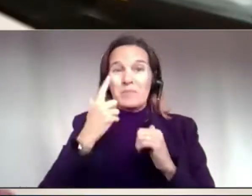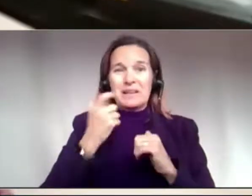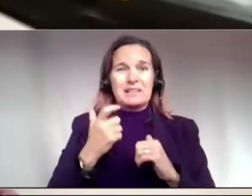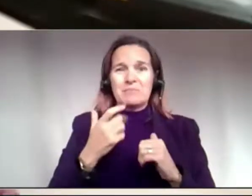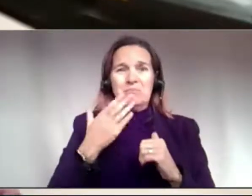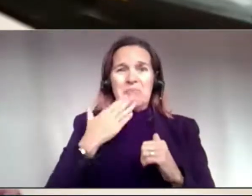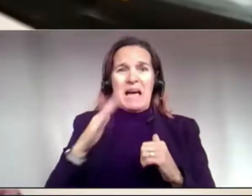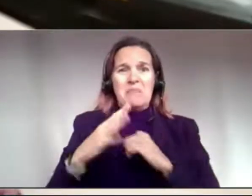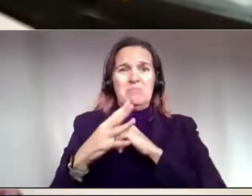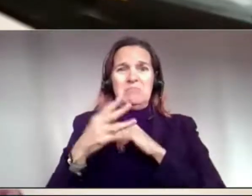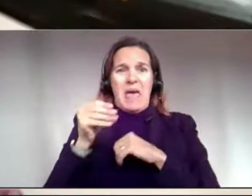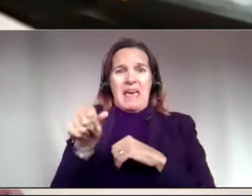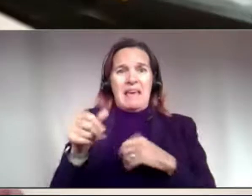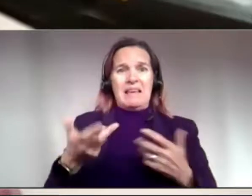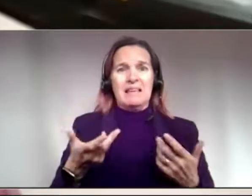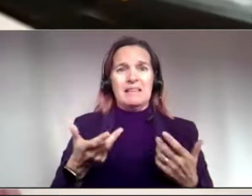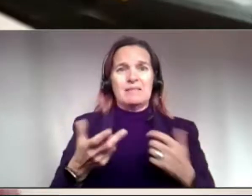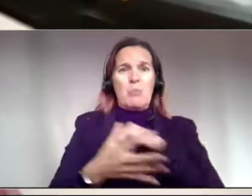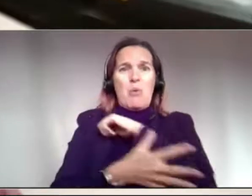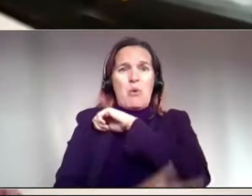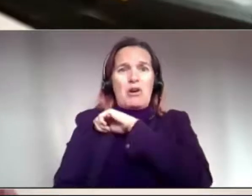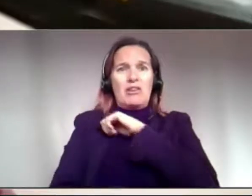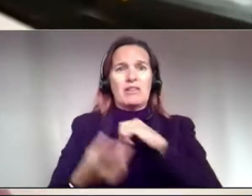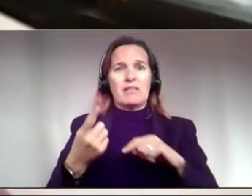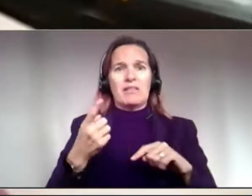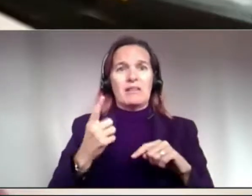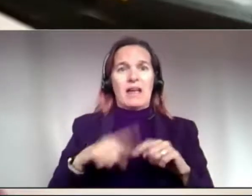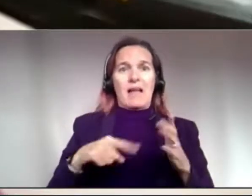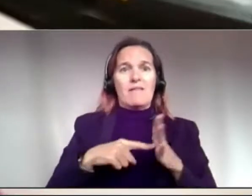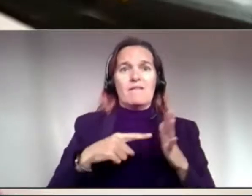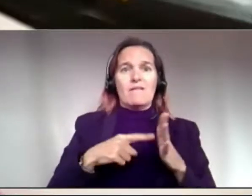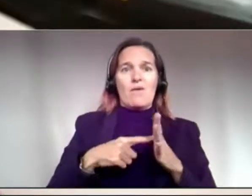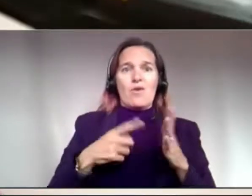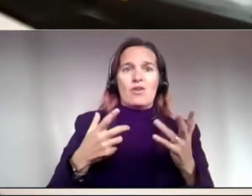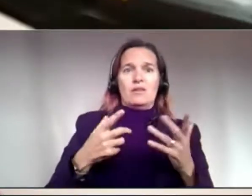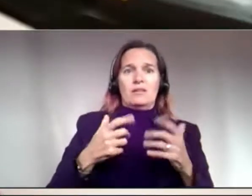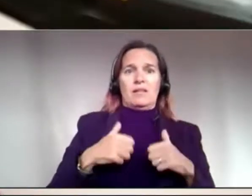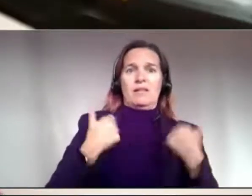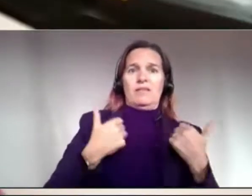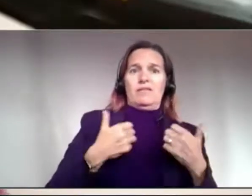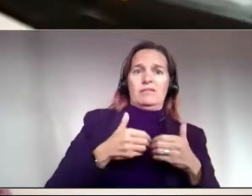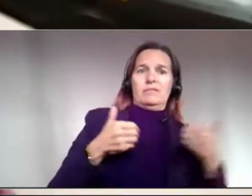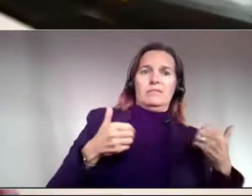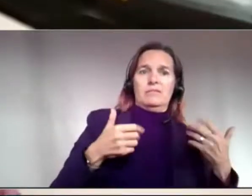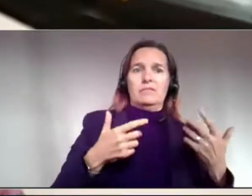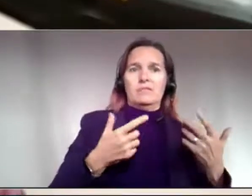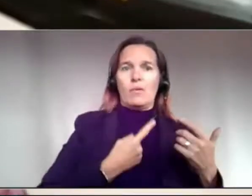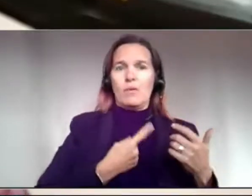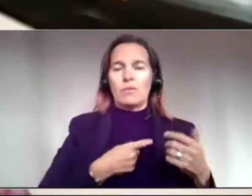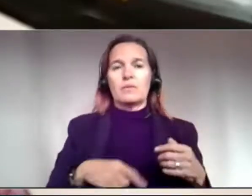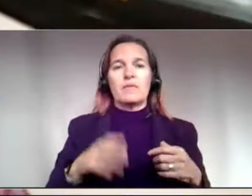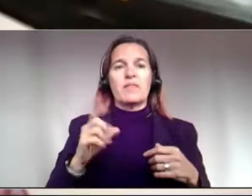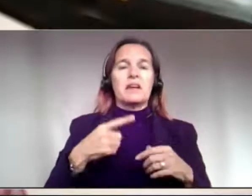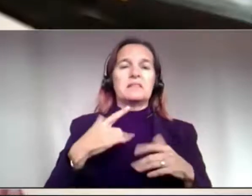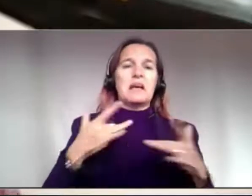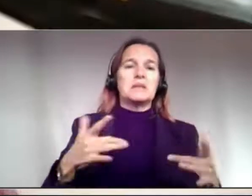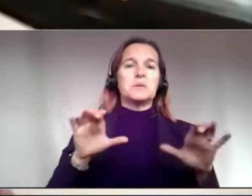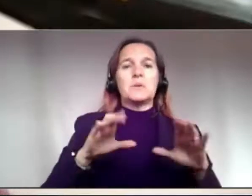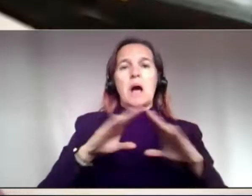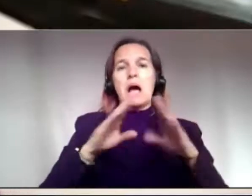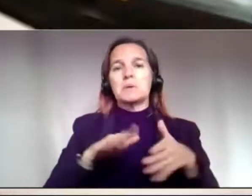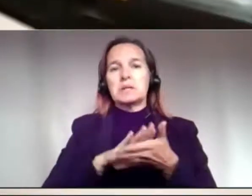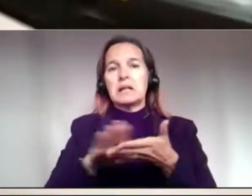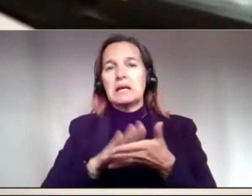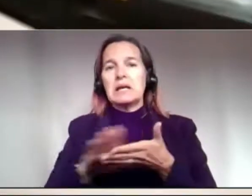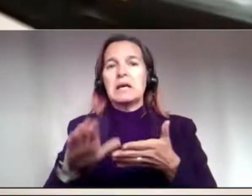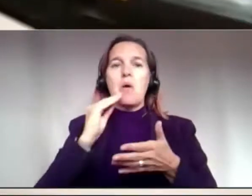other people in the Hispanic community, where they're working in service jobs, food preparation, house cleaning, home care,